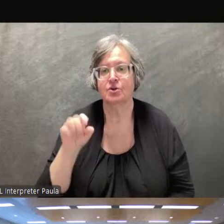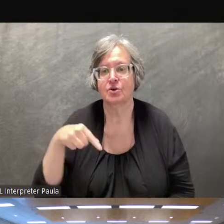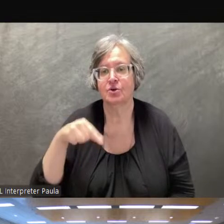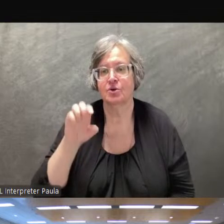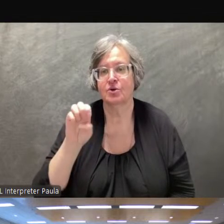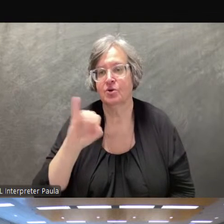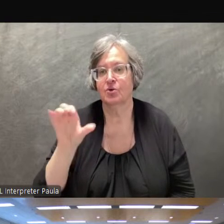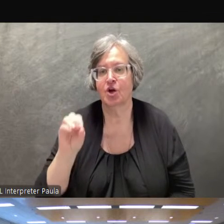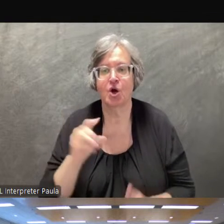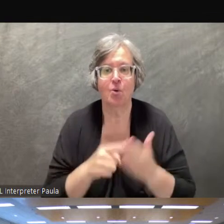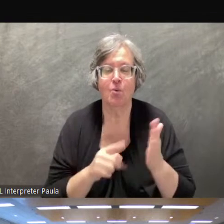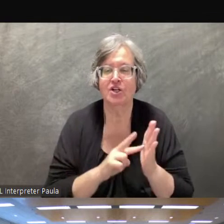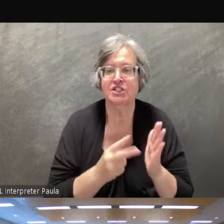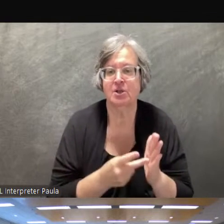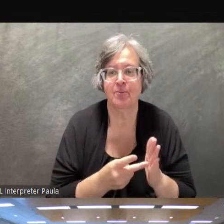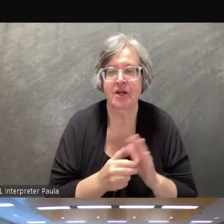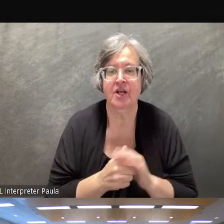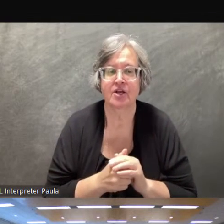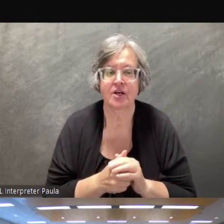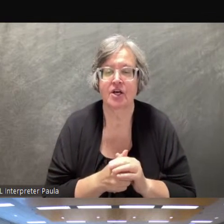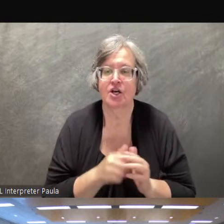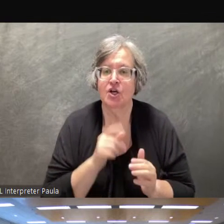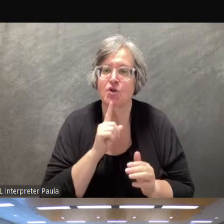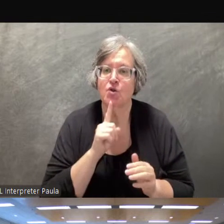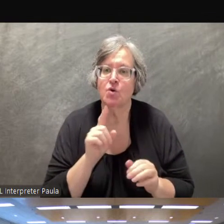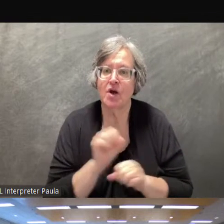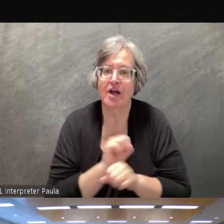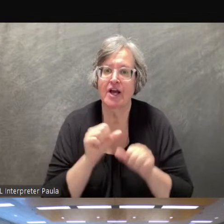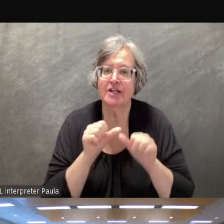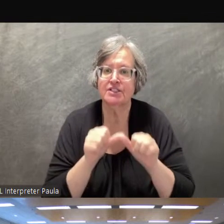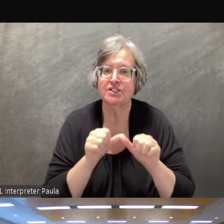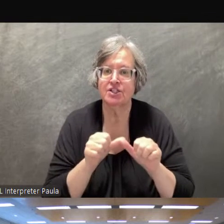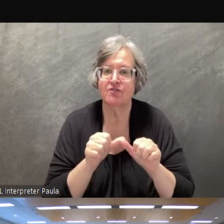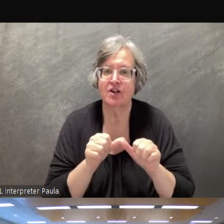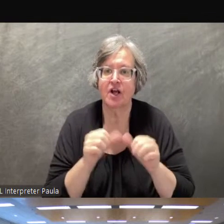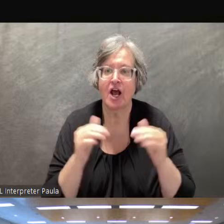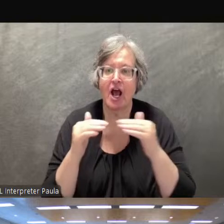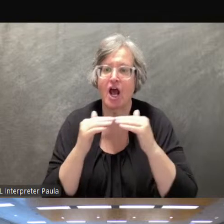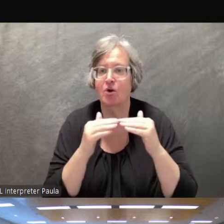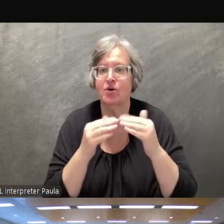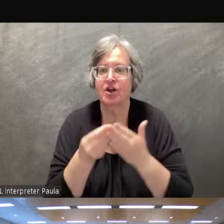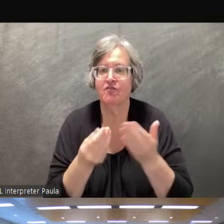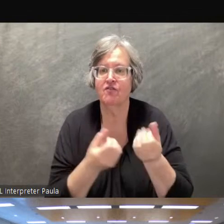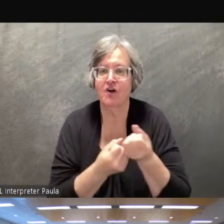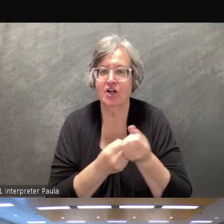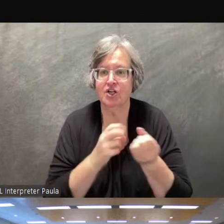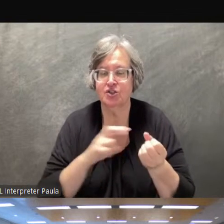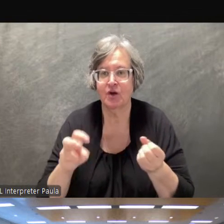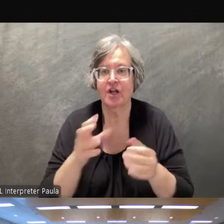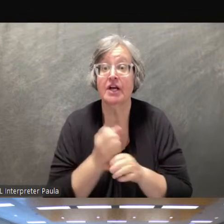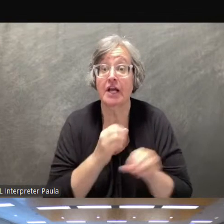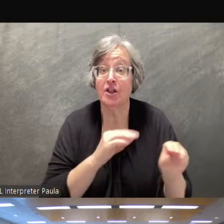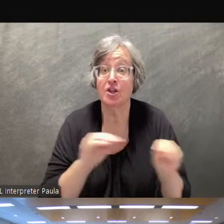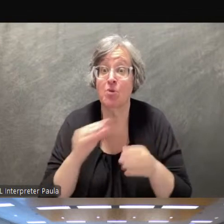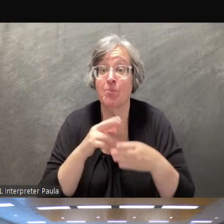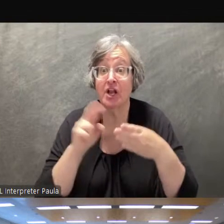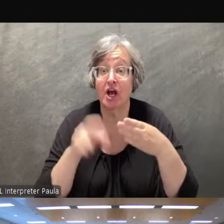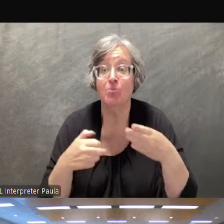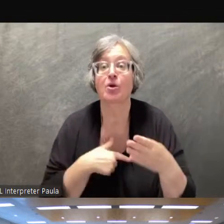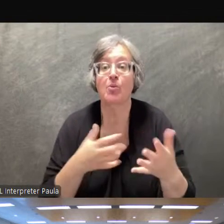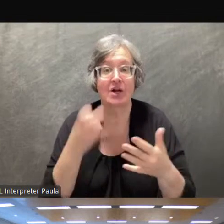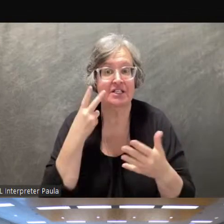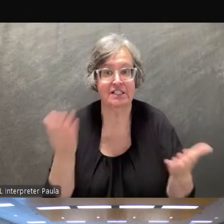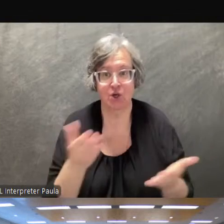mean to actually sustainably and equitably fund transit to drive a mobility outcome that I think we all want to see in the